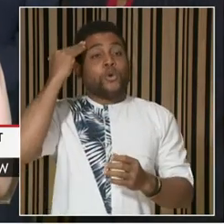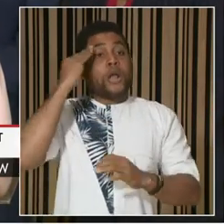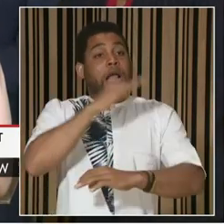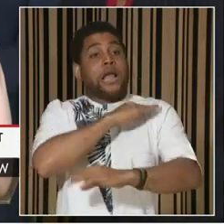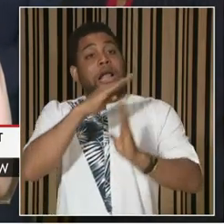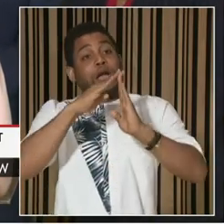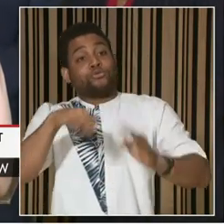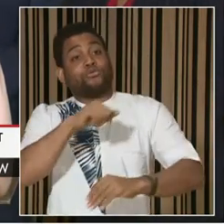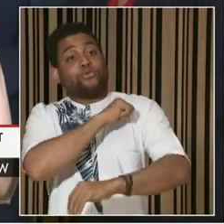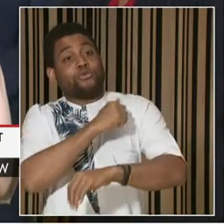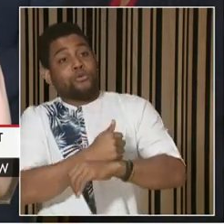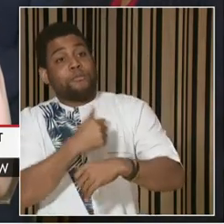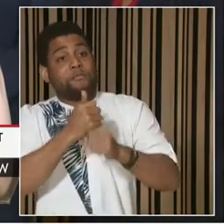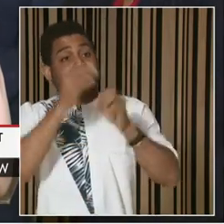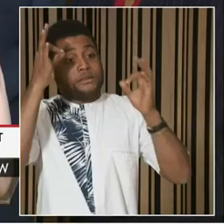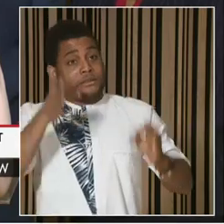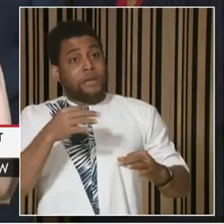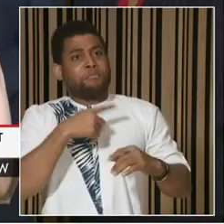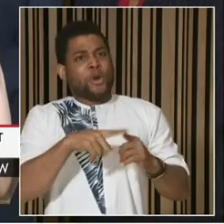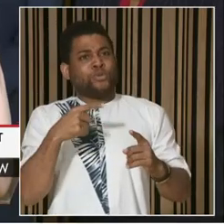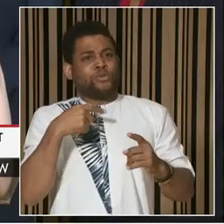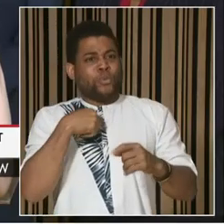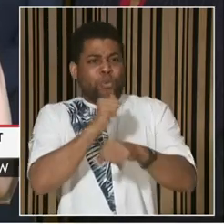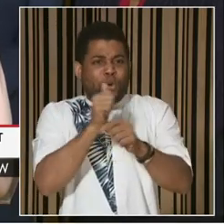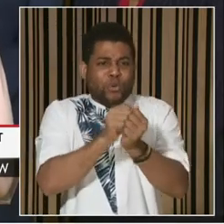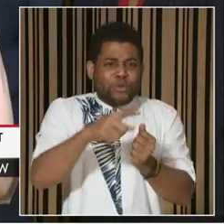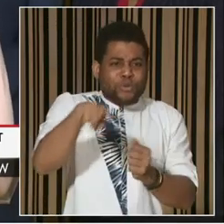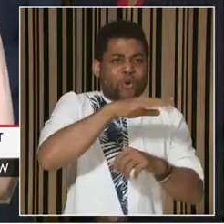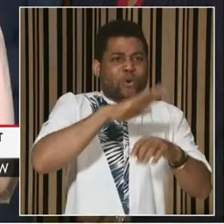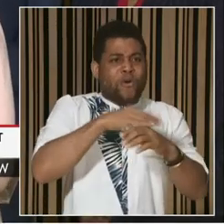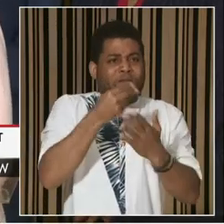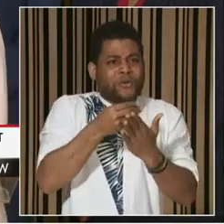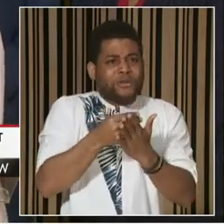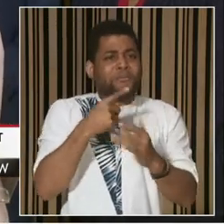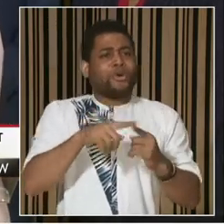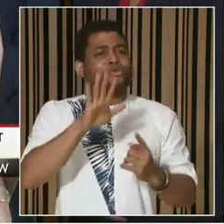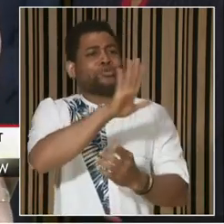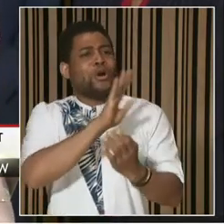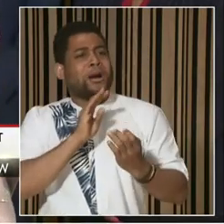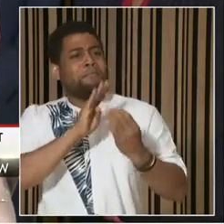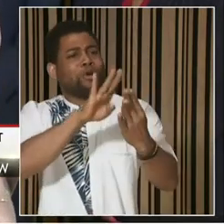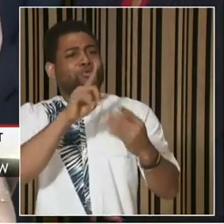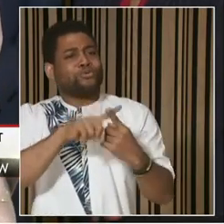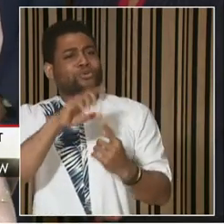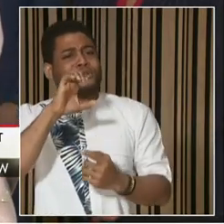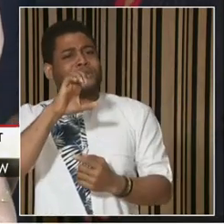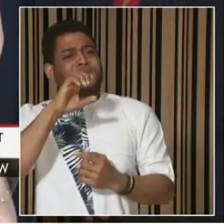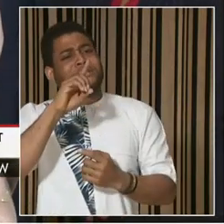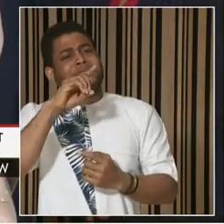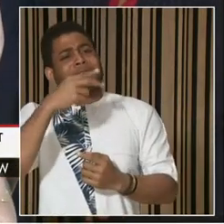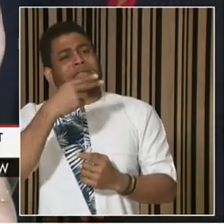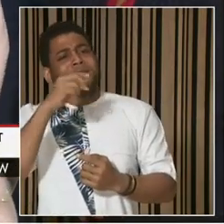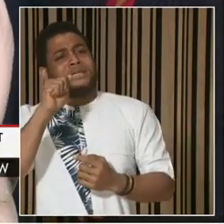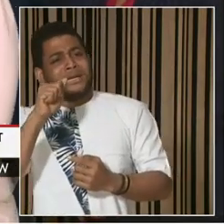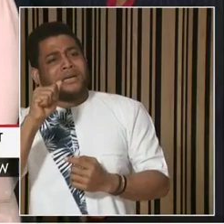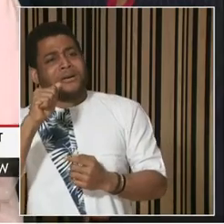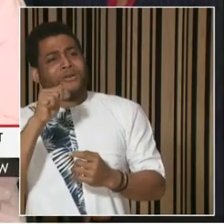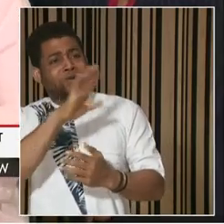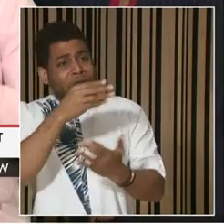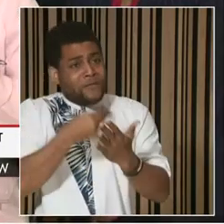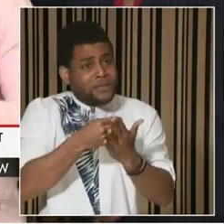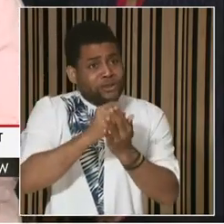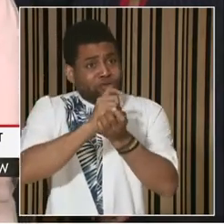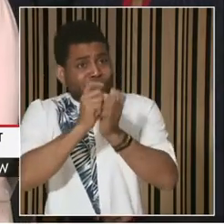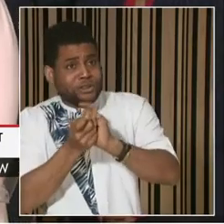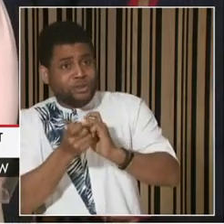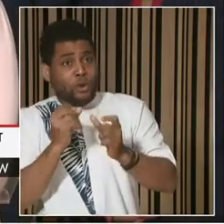funding. I mean, to what extent would you say your approach to funding DCHA repairs has changed? Is it giving you more control and being able to